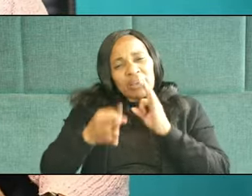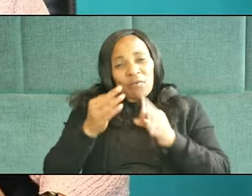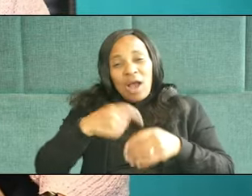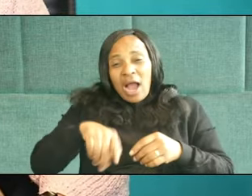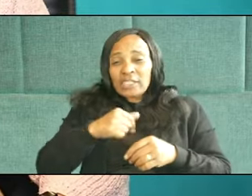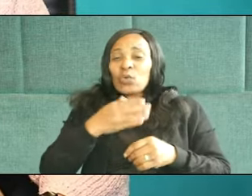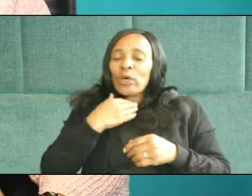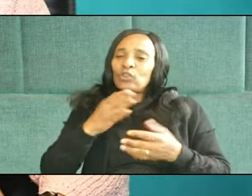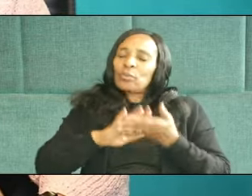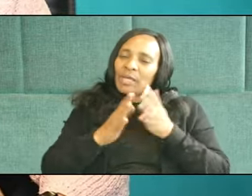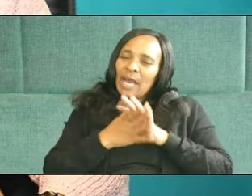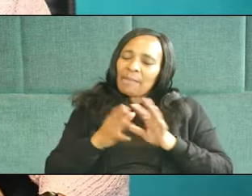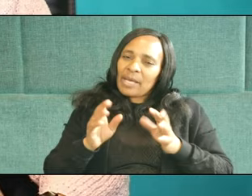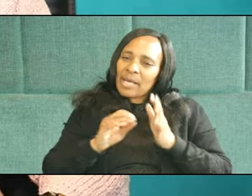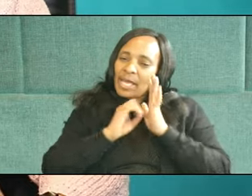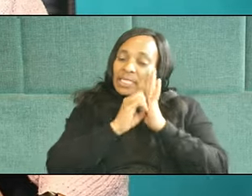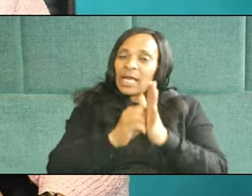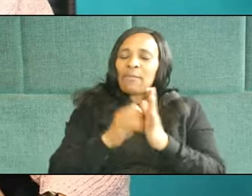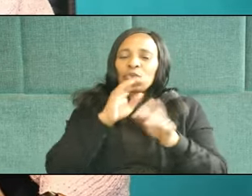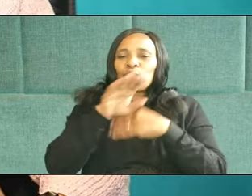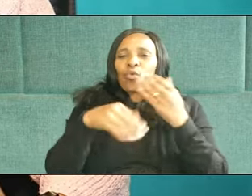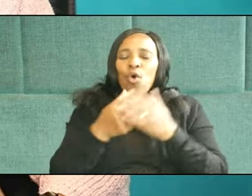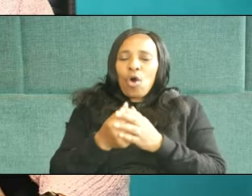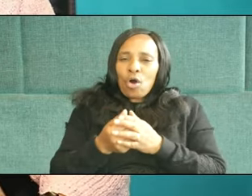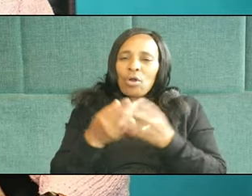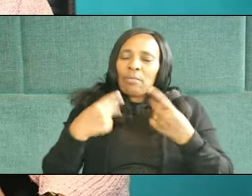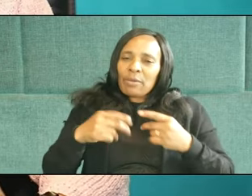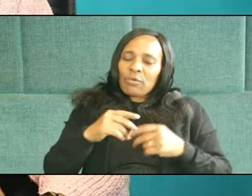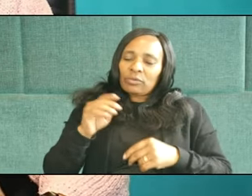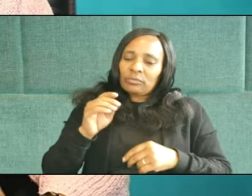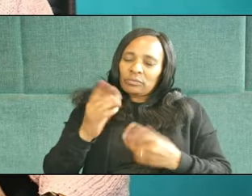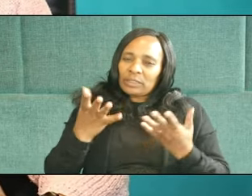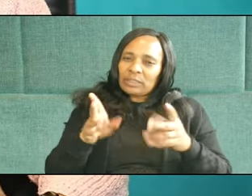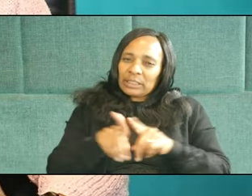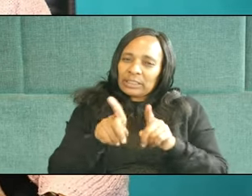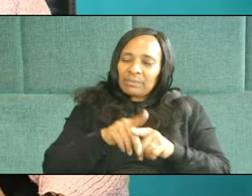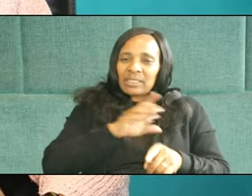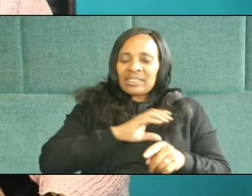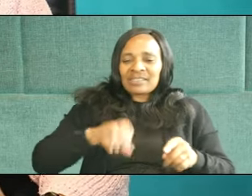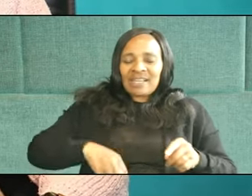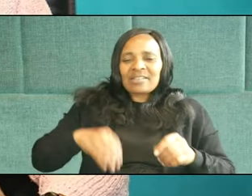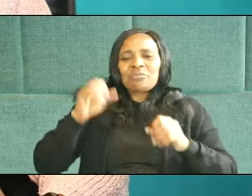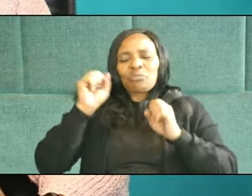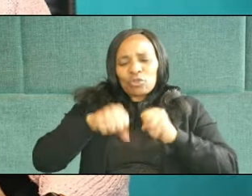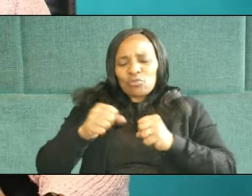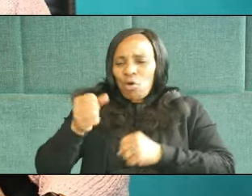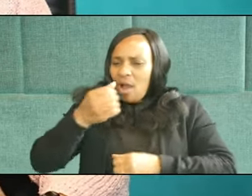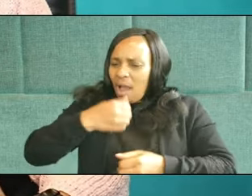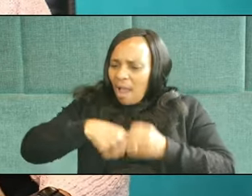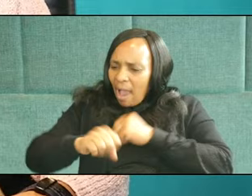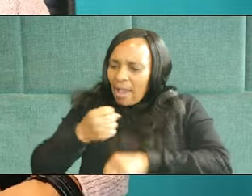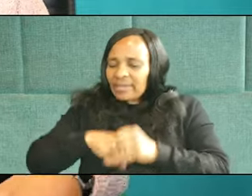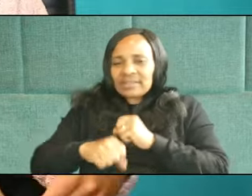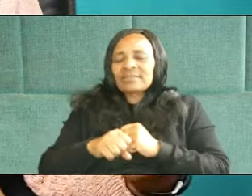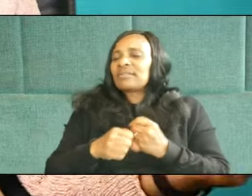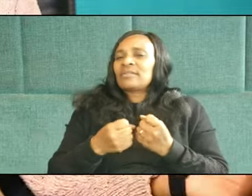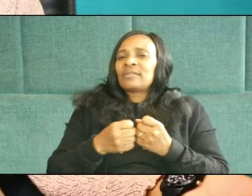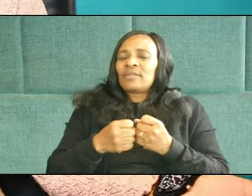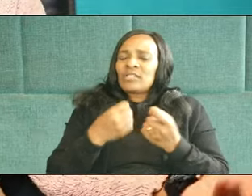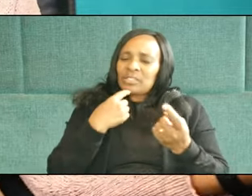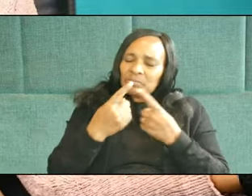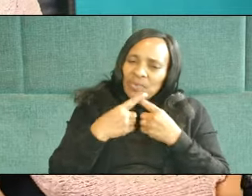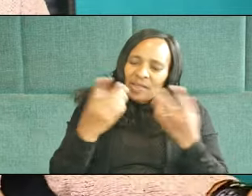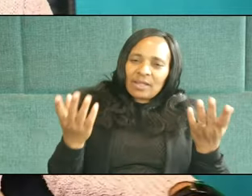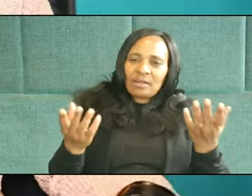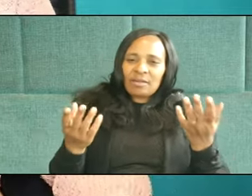world as Christians, we have to do it by how we act around people who hate us or how we speak. The same way David was like, don't speak